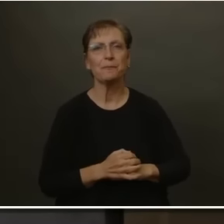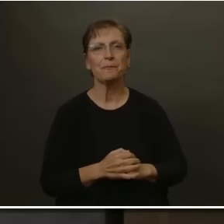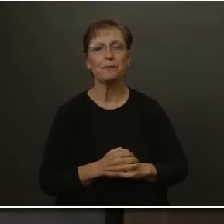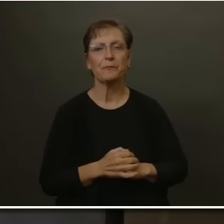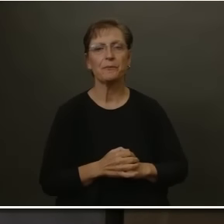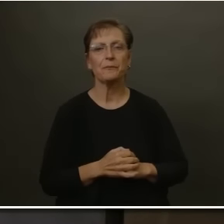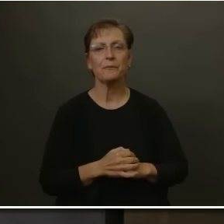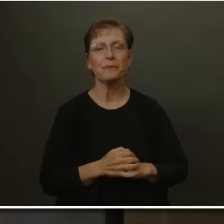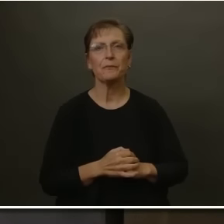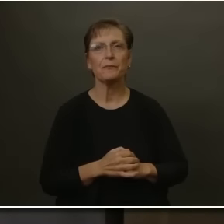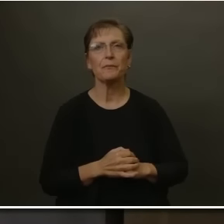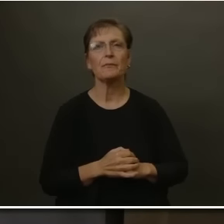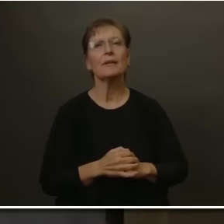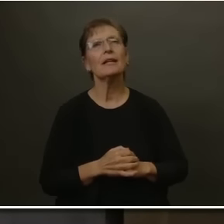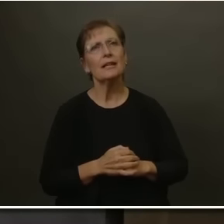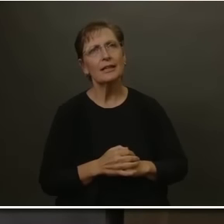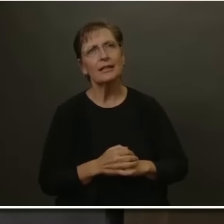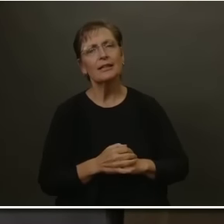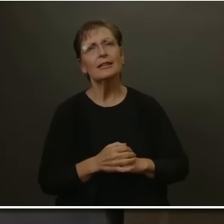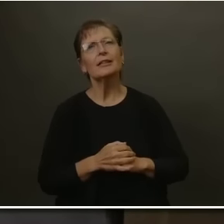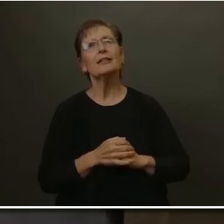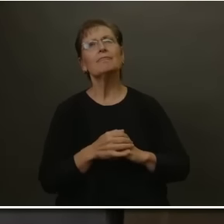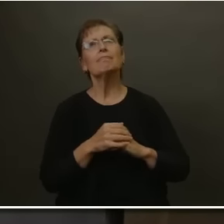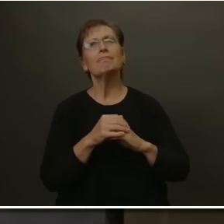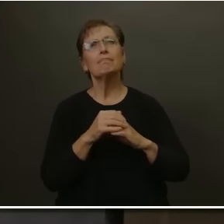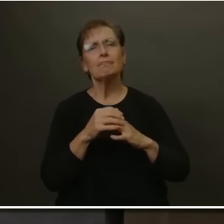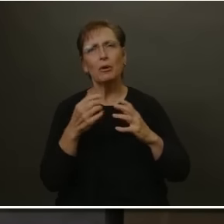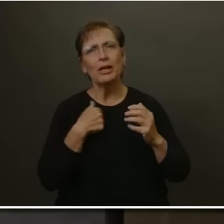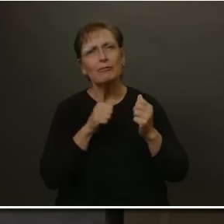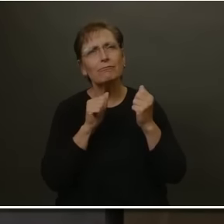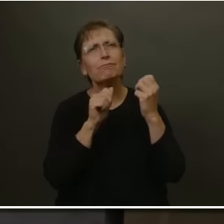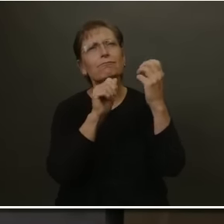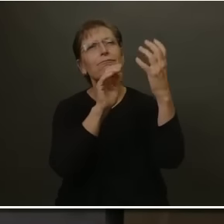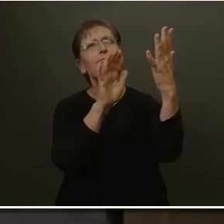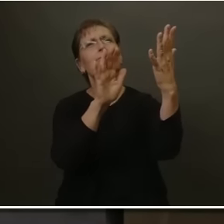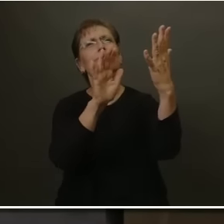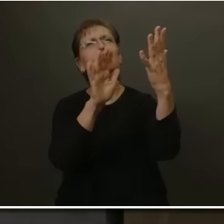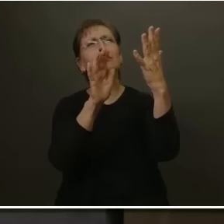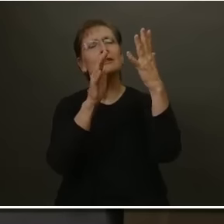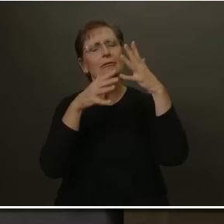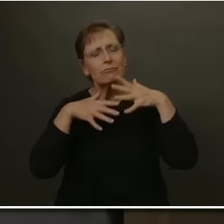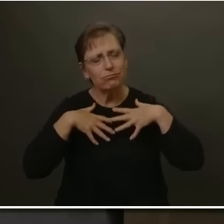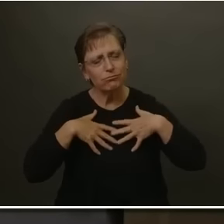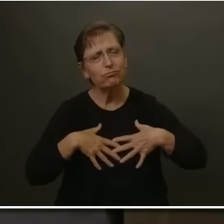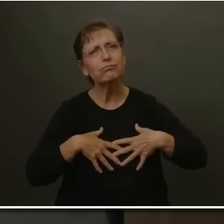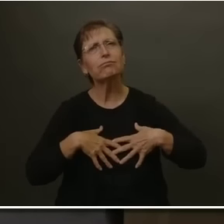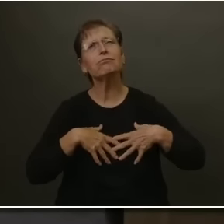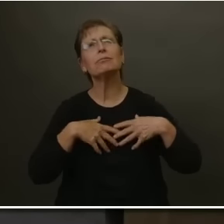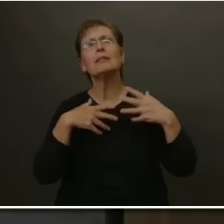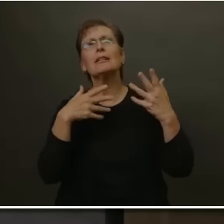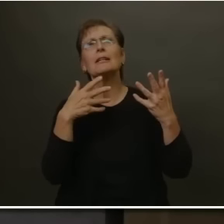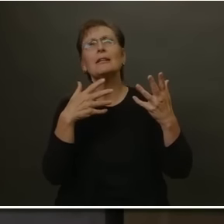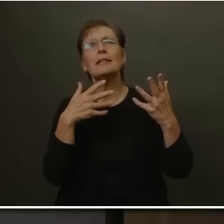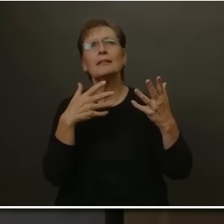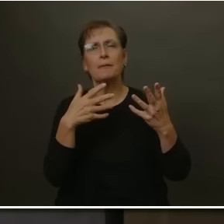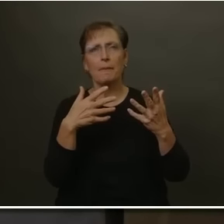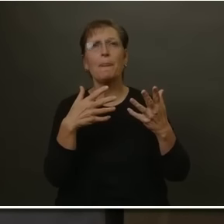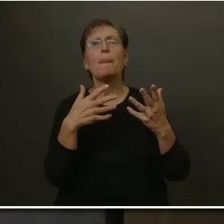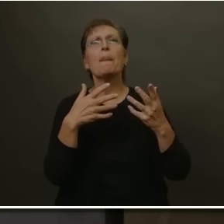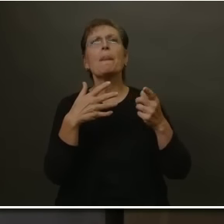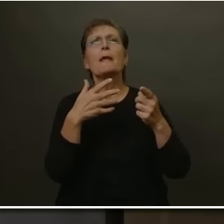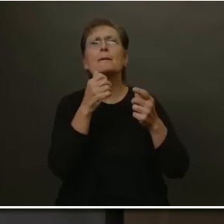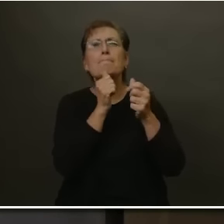Du découragement face à la douleur et à la déception, du manque, de